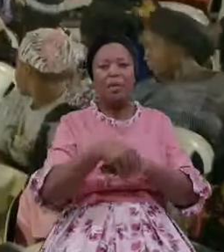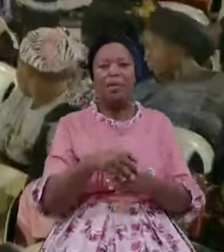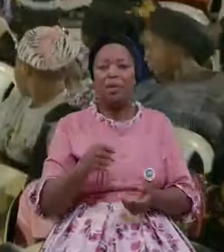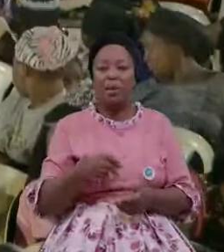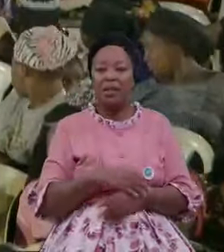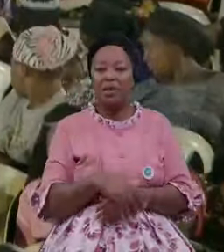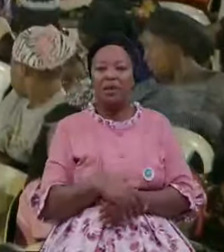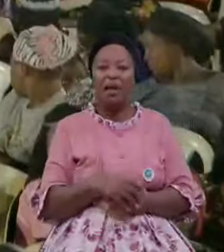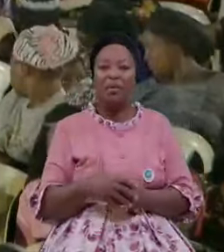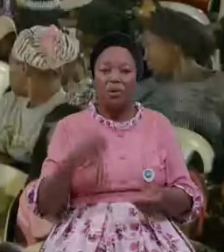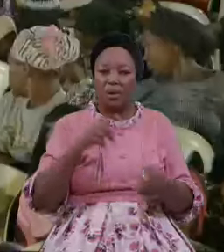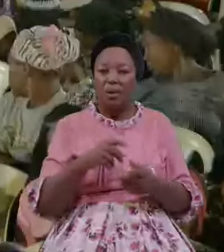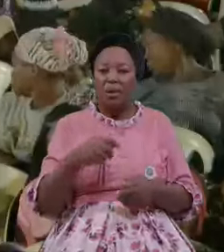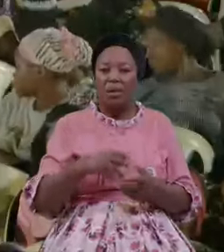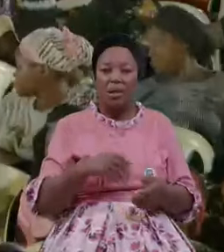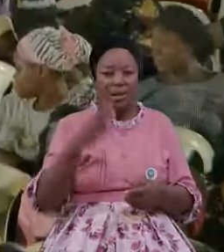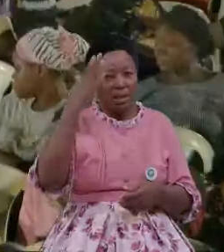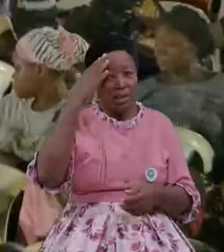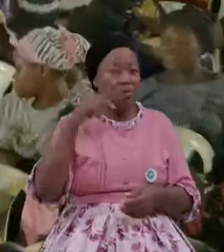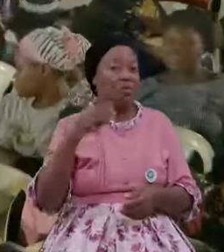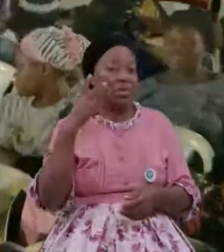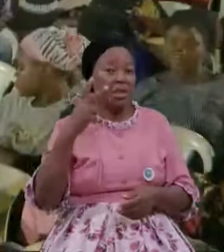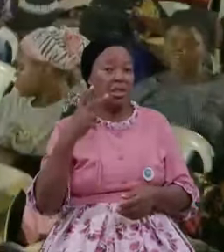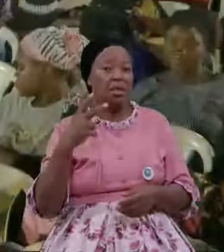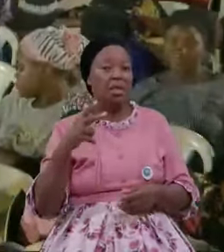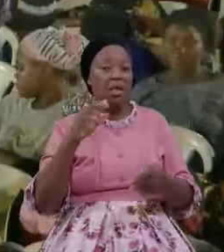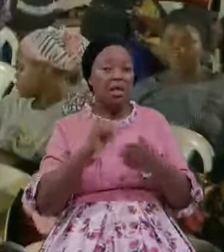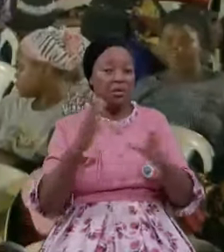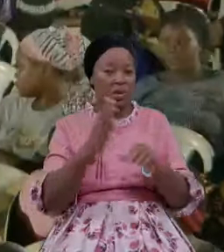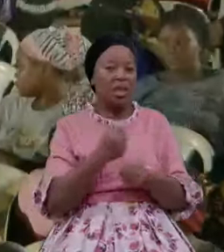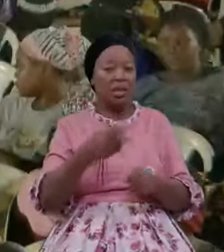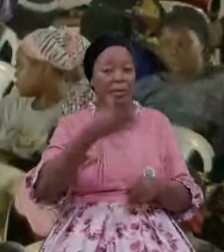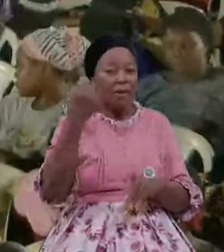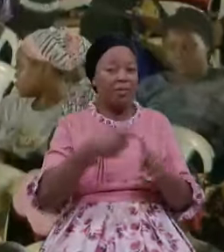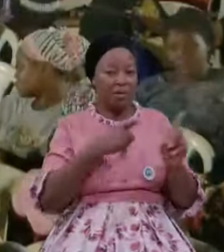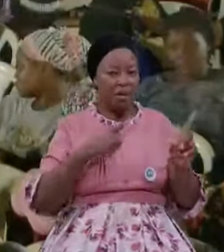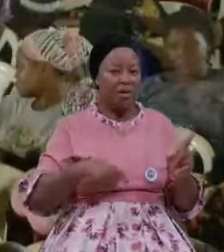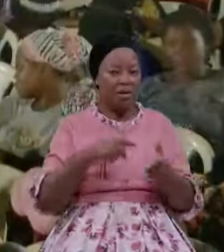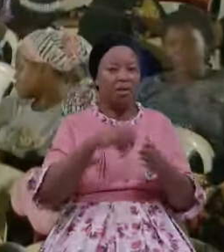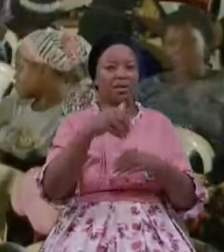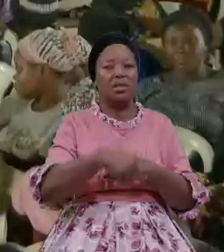testify. So we shall guide the testimony to accommodate this closing ceremony tonight.